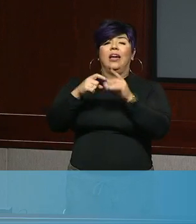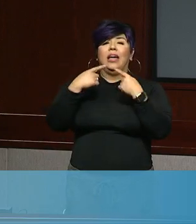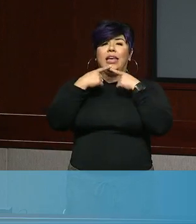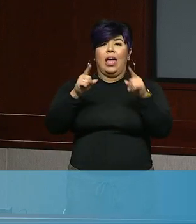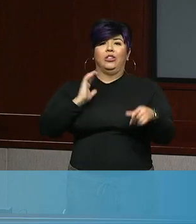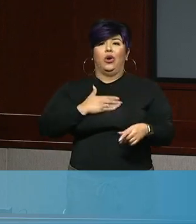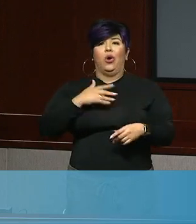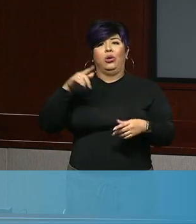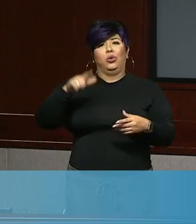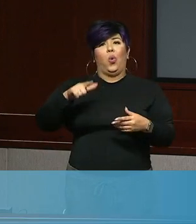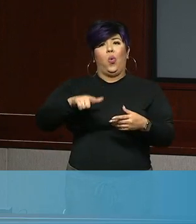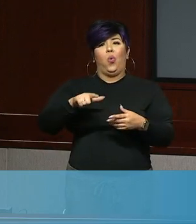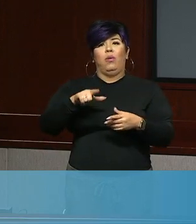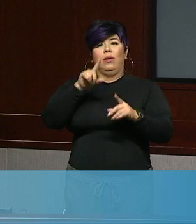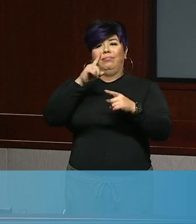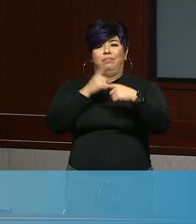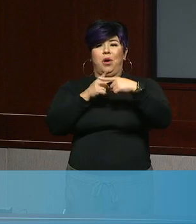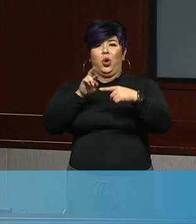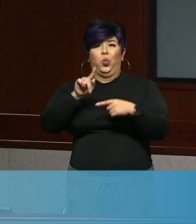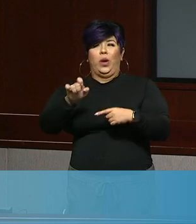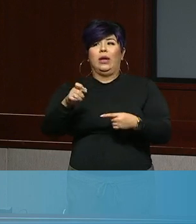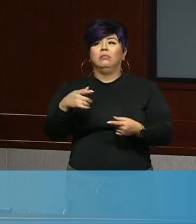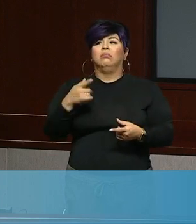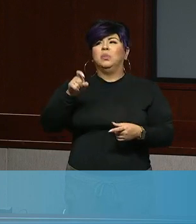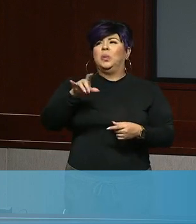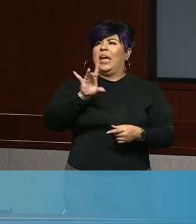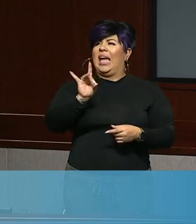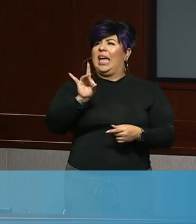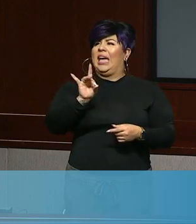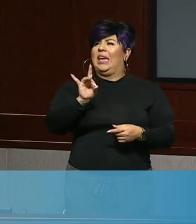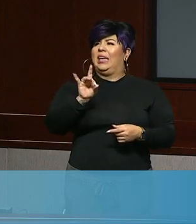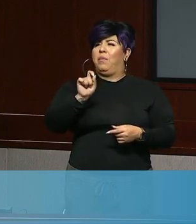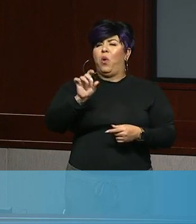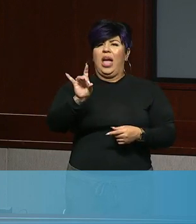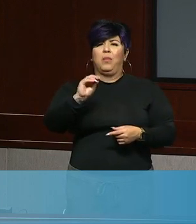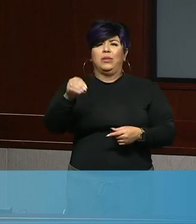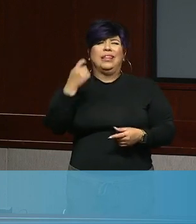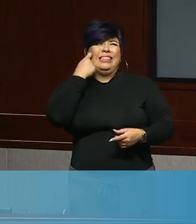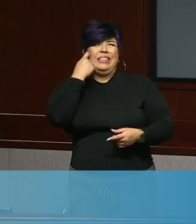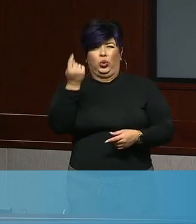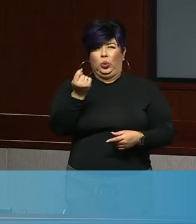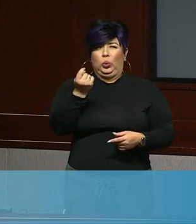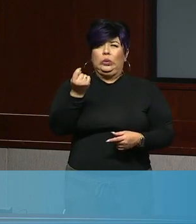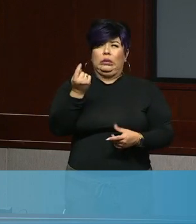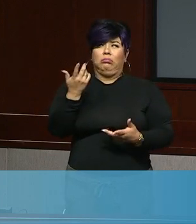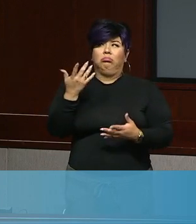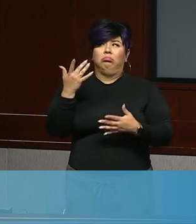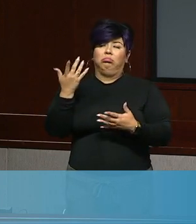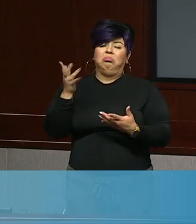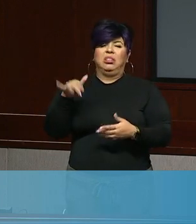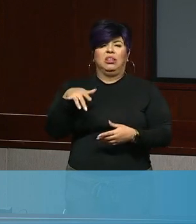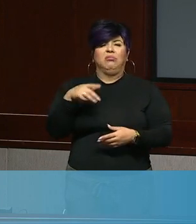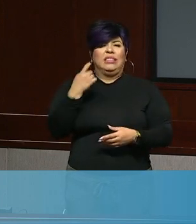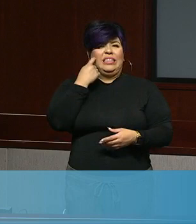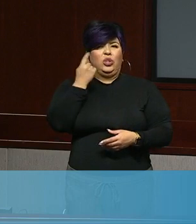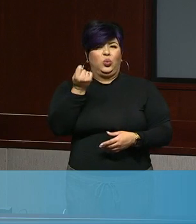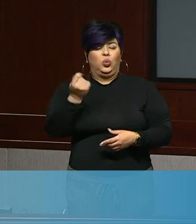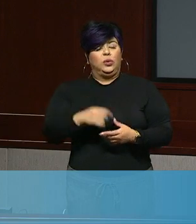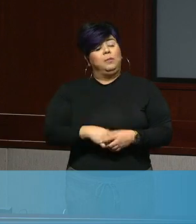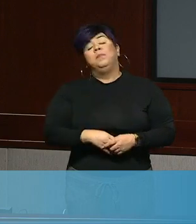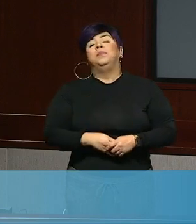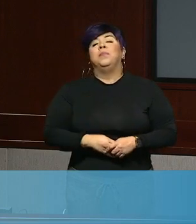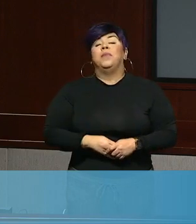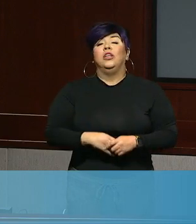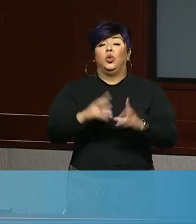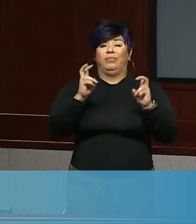positivity rate, it would have been at 8.3% on this past Tuesday, according to data that they gave us last night. I mentioned